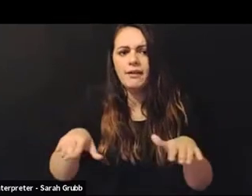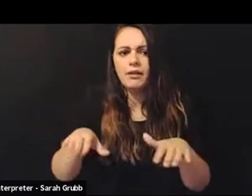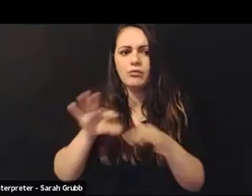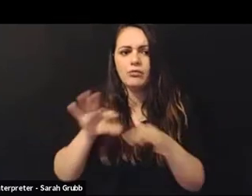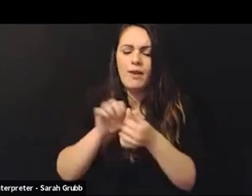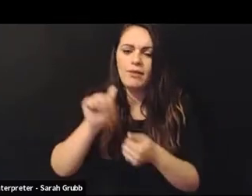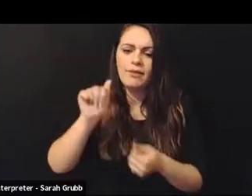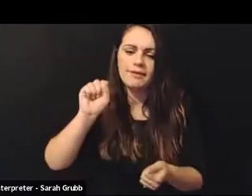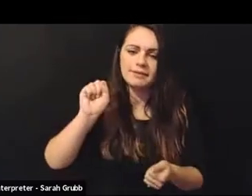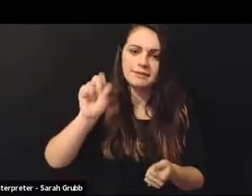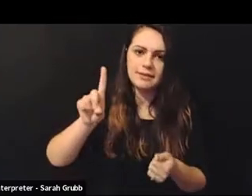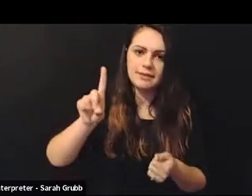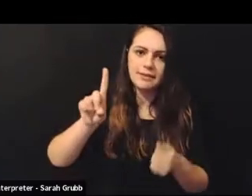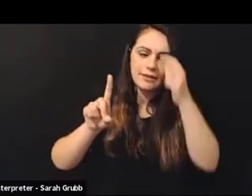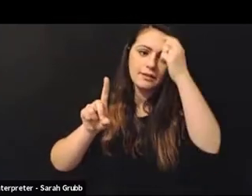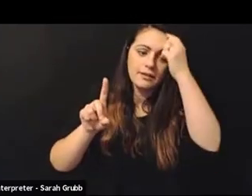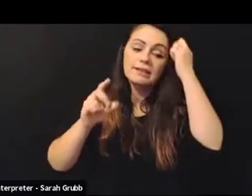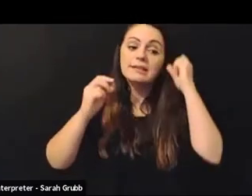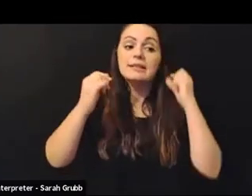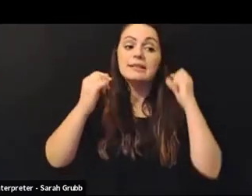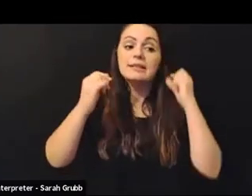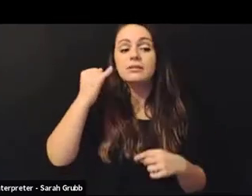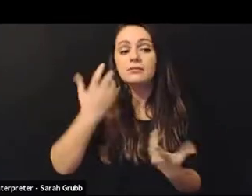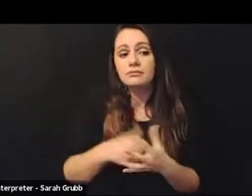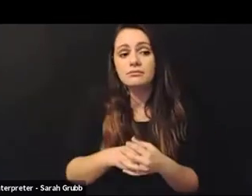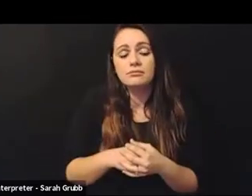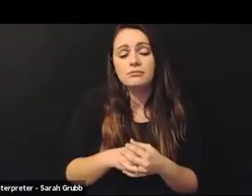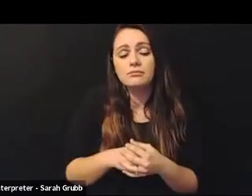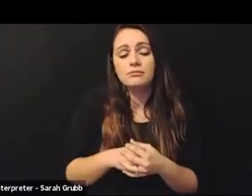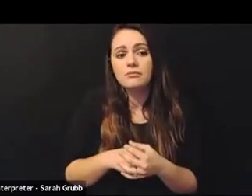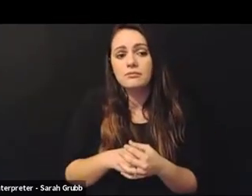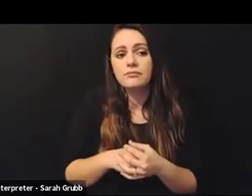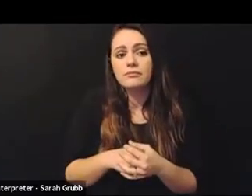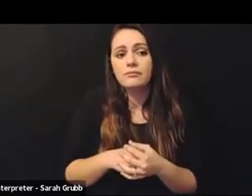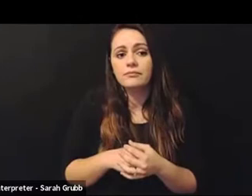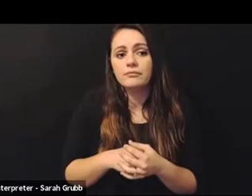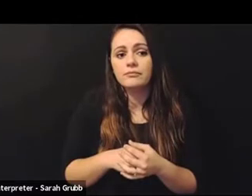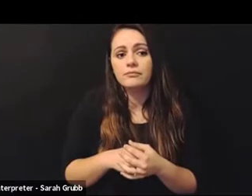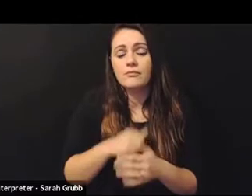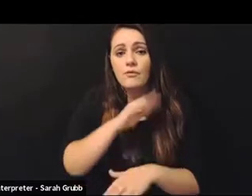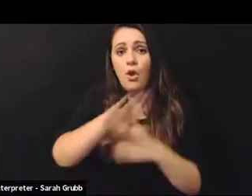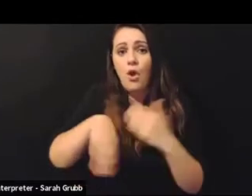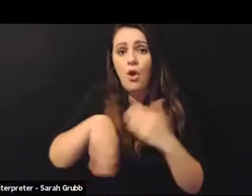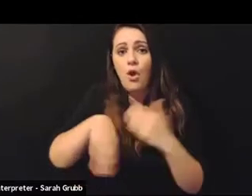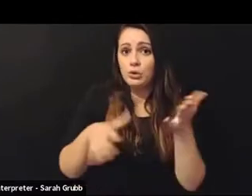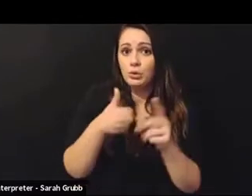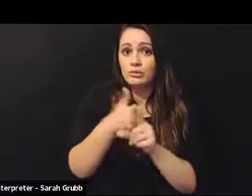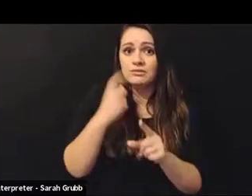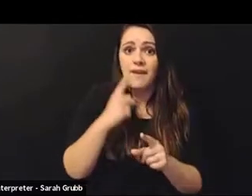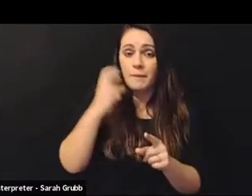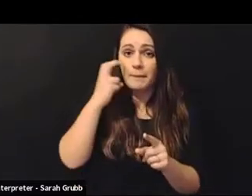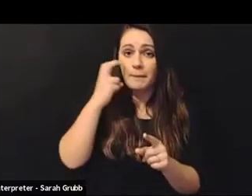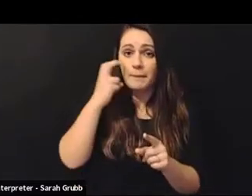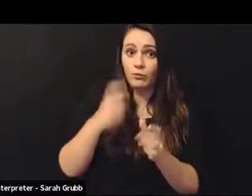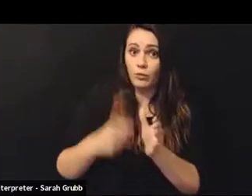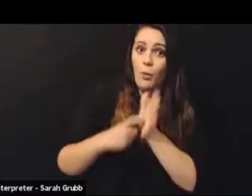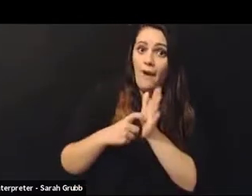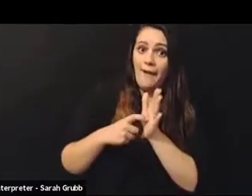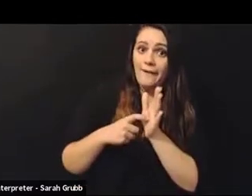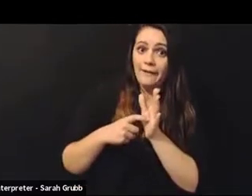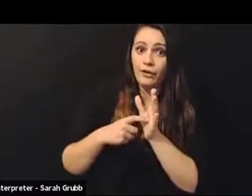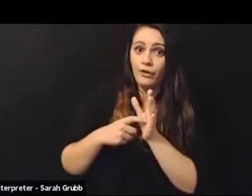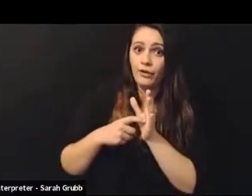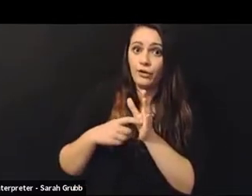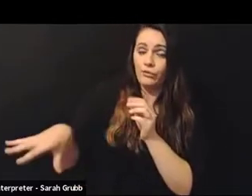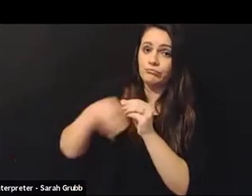If they're not going to be helpful, and not all students who are deafblind need these types of interventions, then there's really